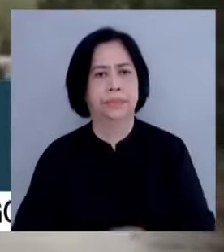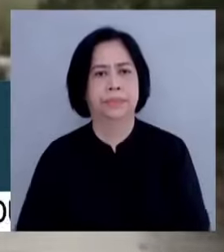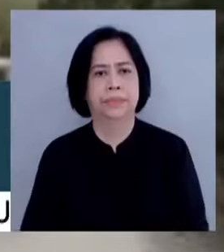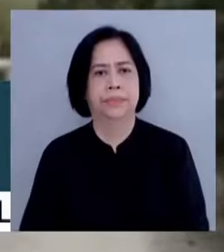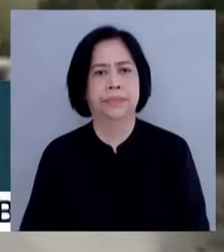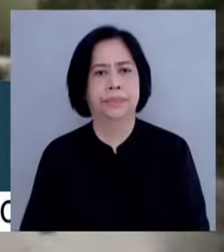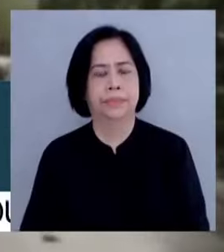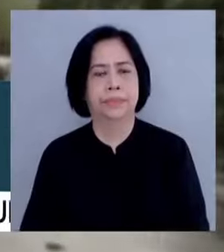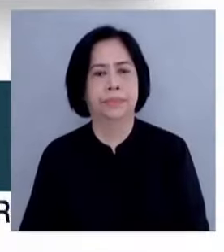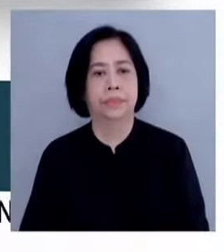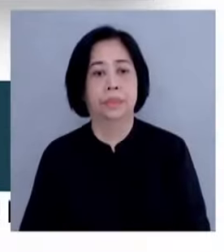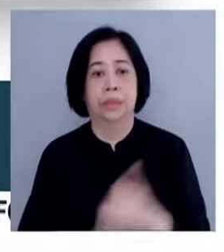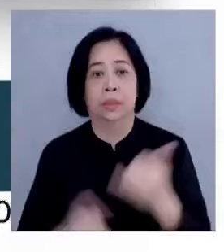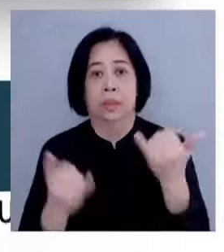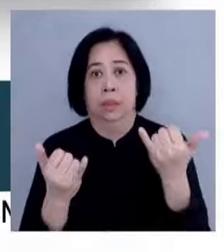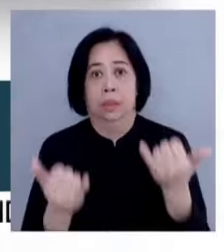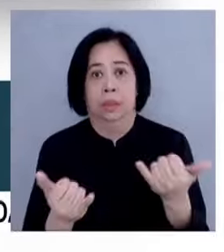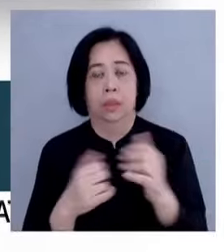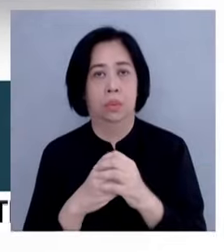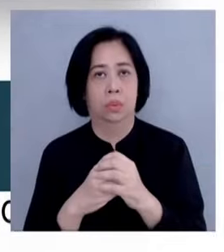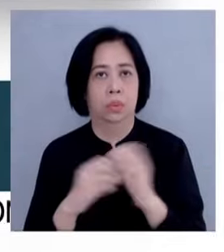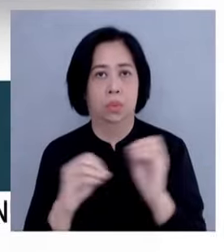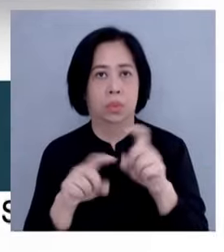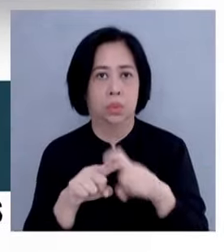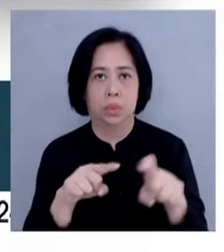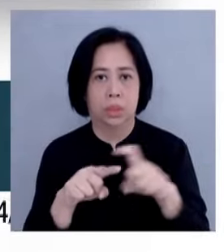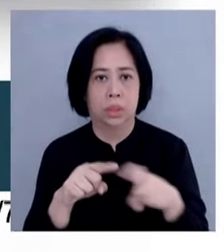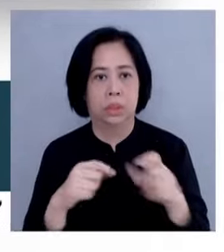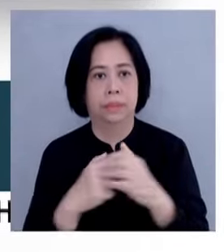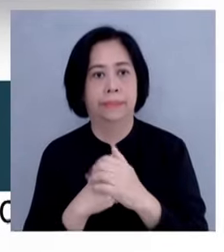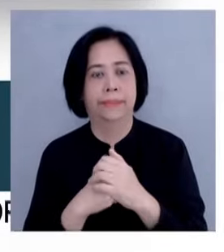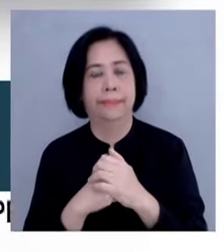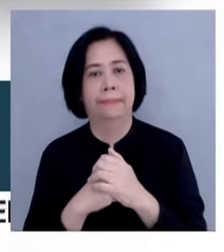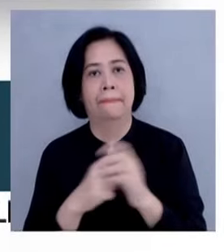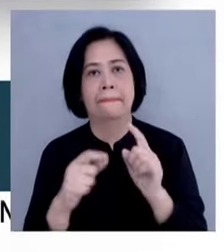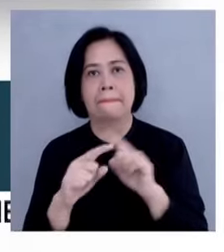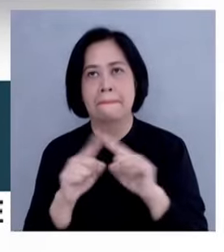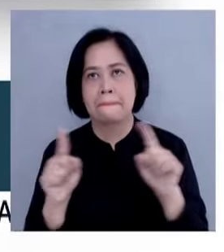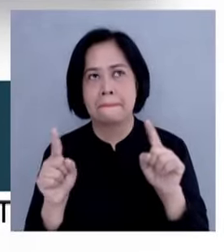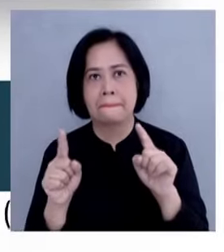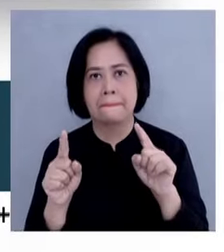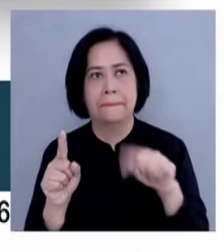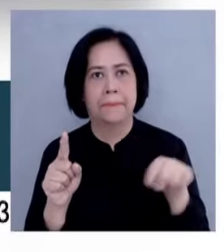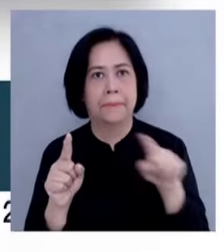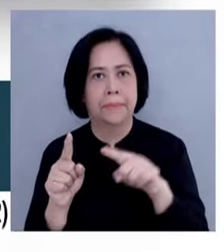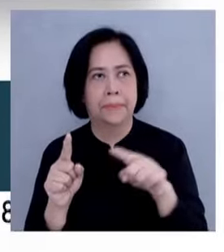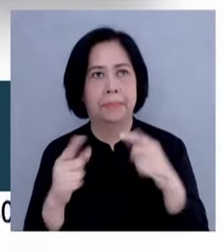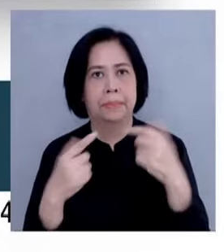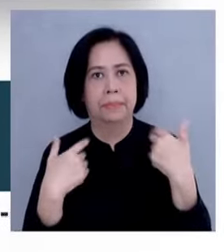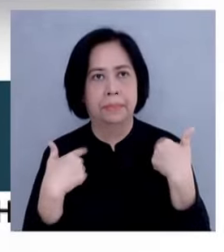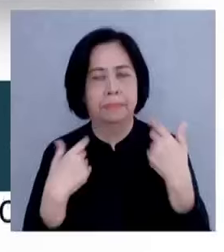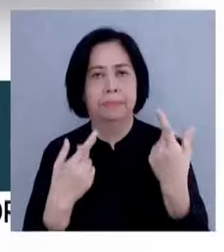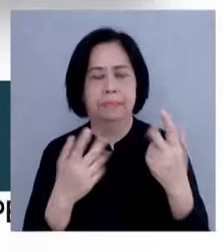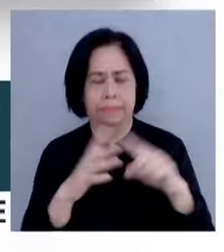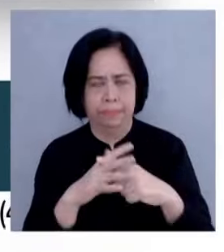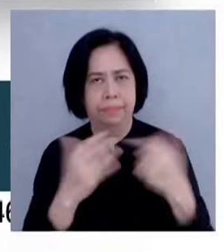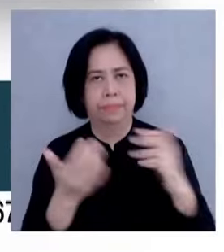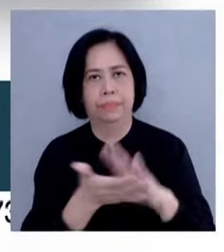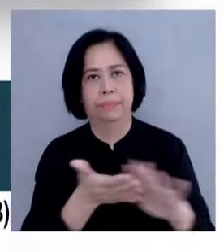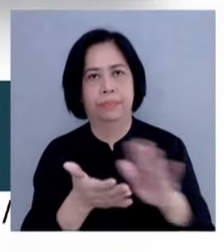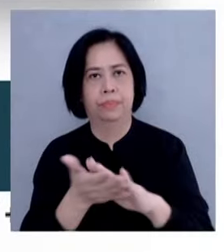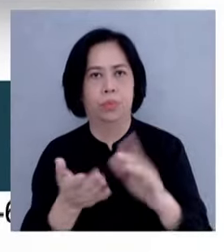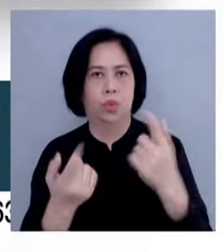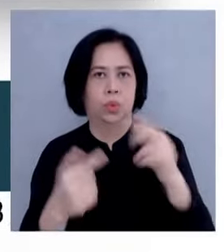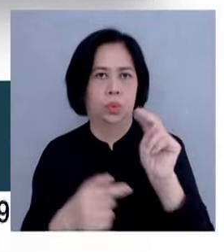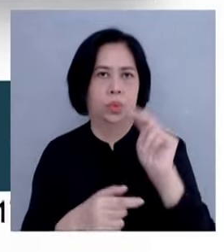Sa ngayon po, wala kaming kuryente. Pero yung nag-usimula kami ng clearing ng kalsada going to north, kasi